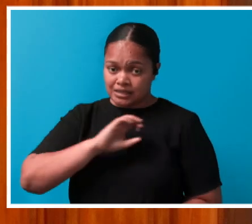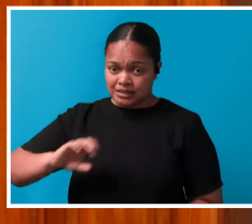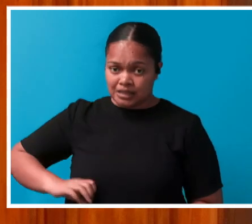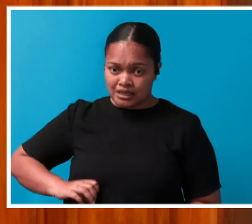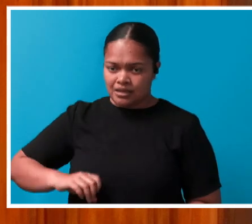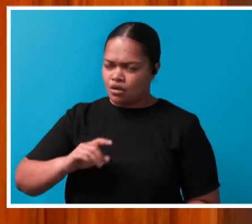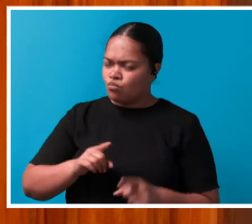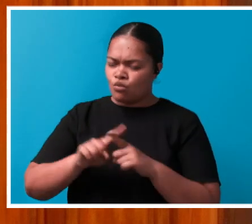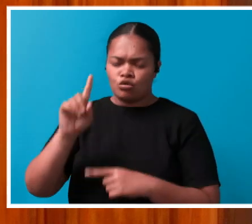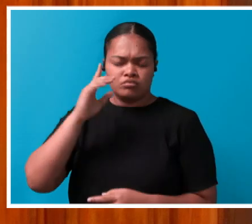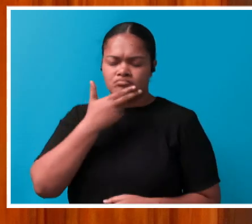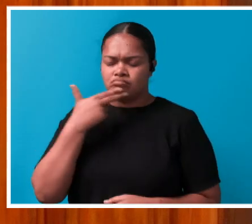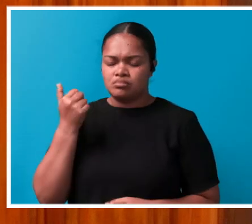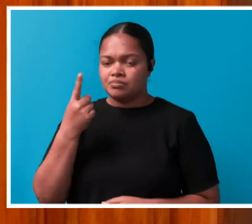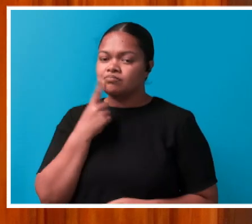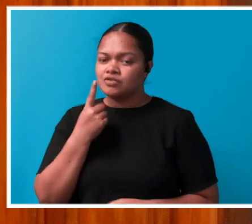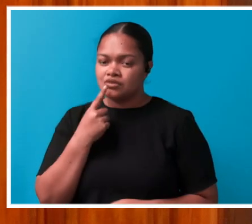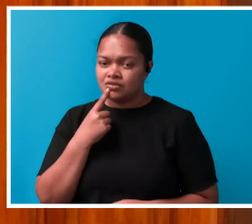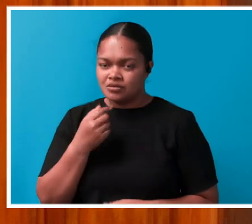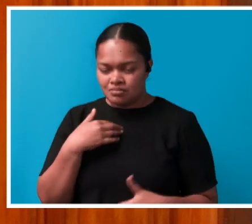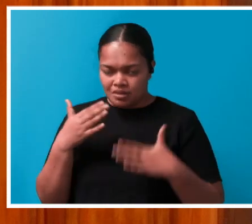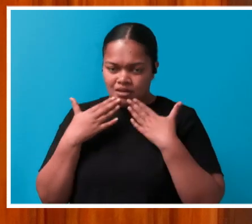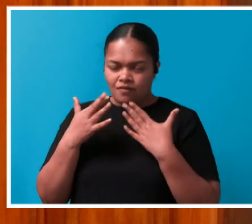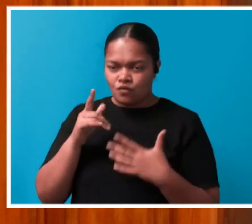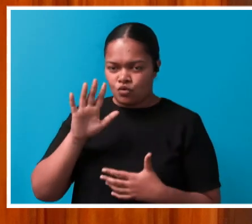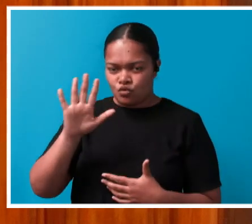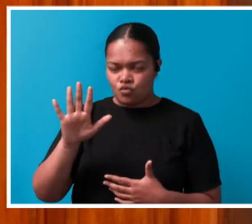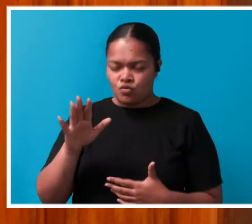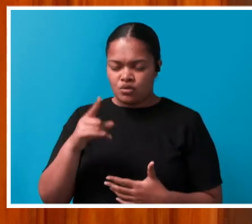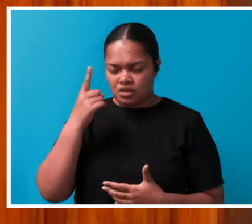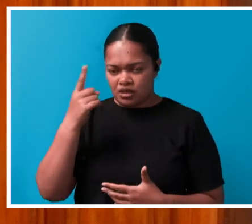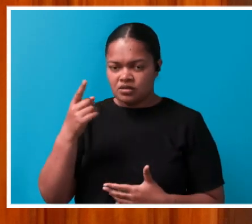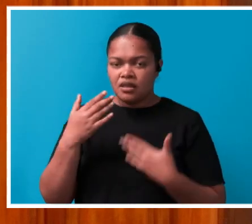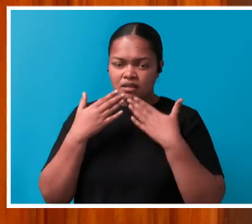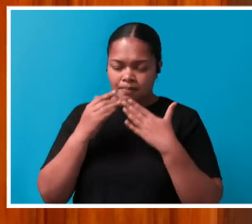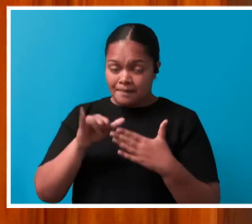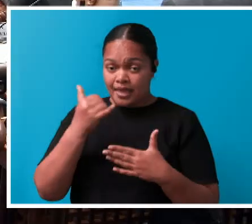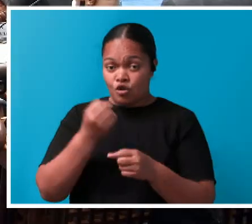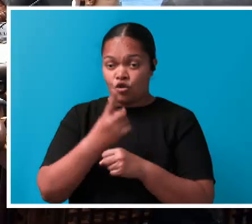gracious speech, and I thank you for your indulgence. May God bless Fiji.